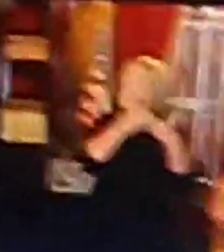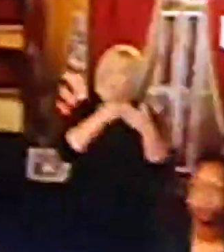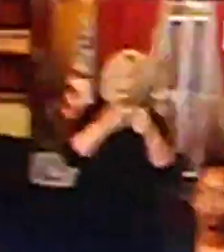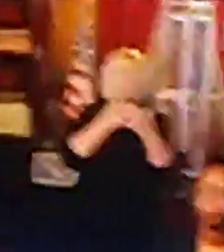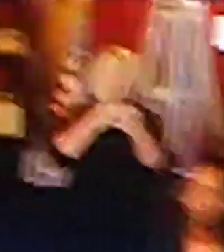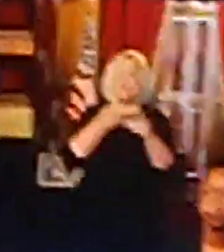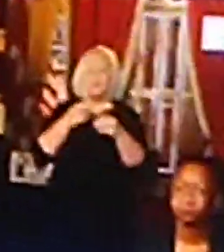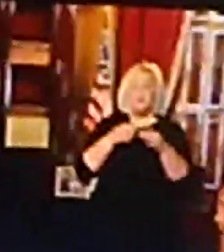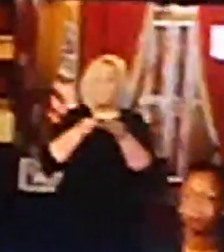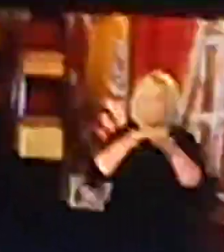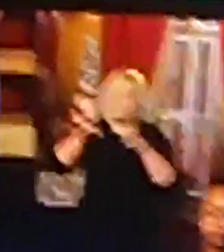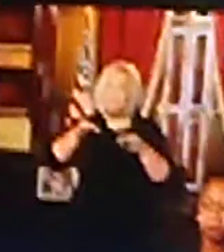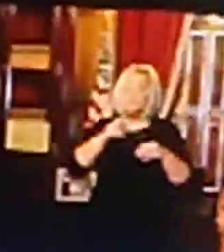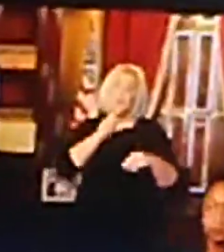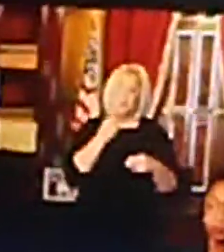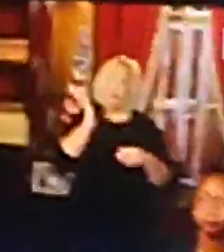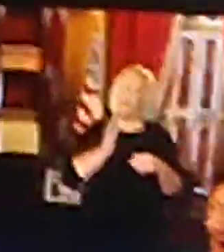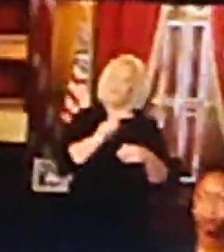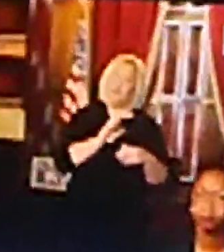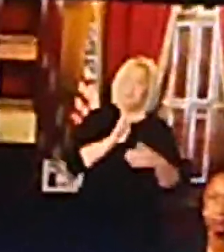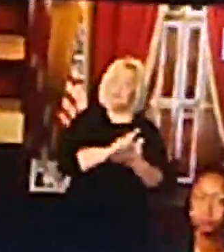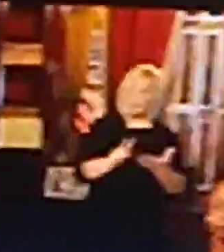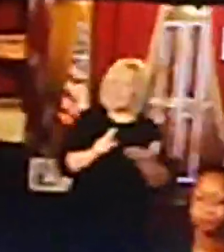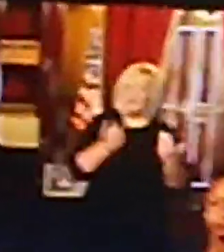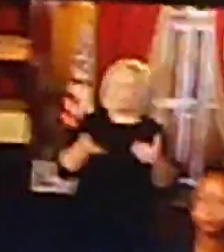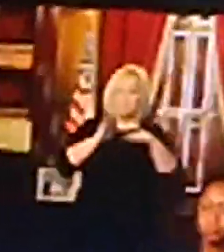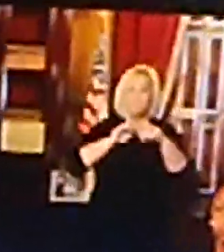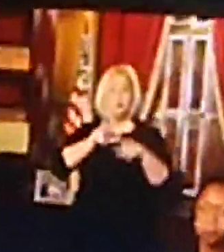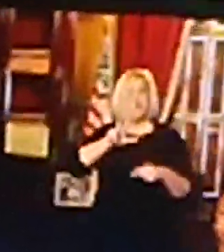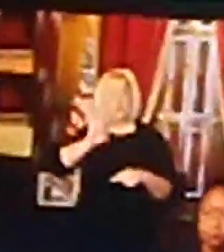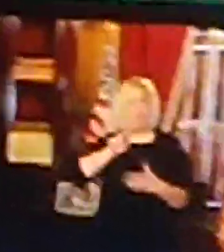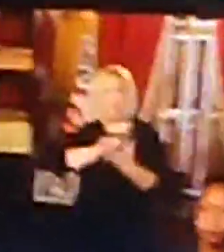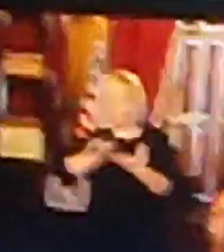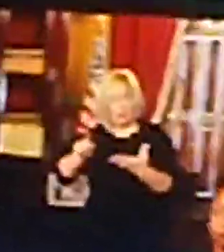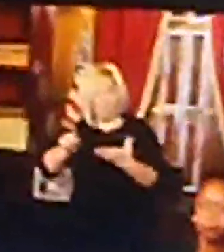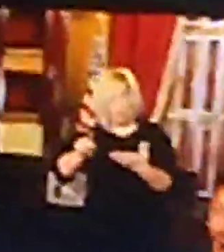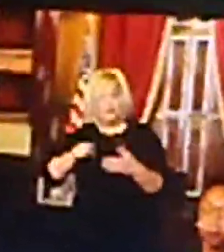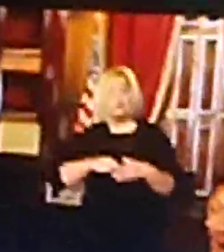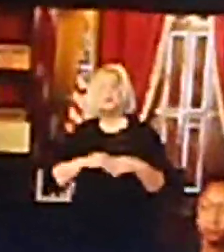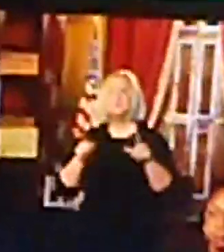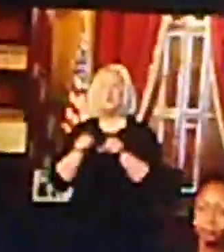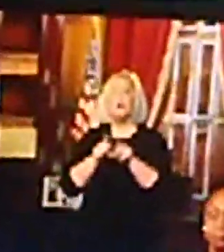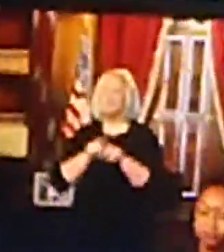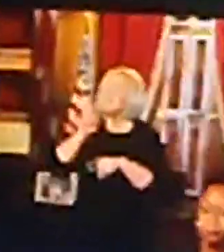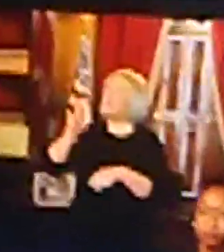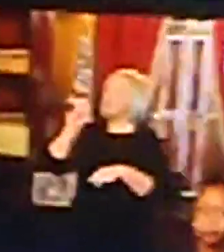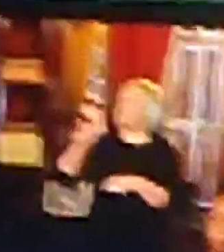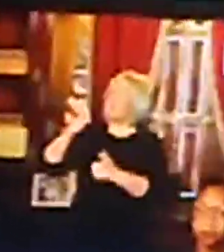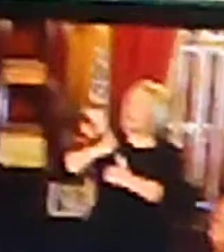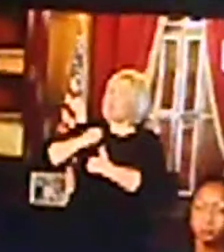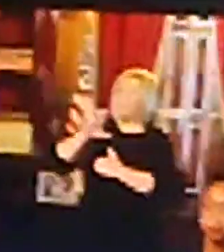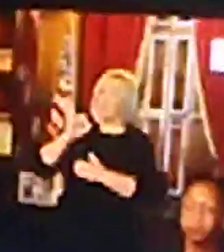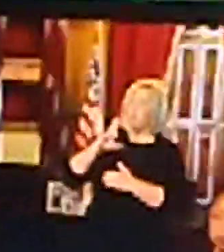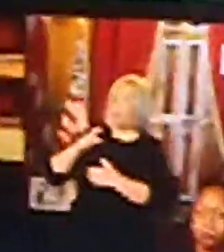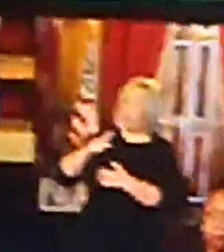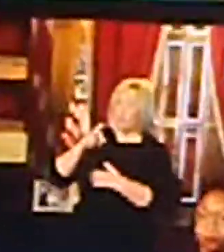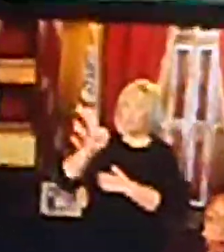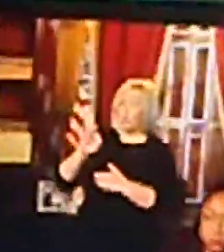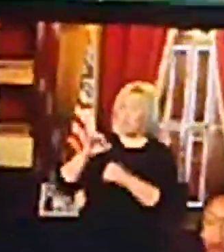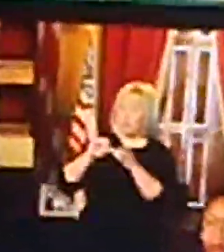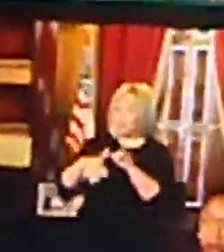payments from 26 to 39 weeks. And I accepted the recommendation of the U.S. Army Corps of Engineers,